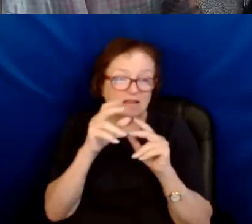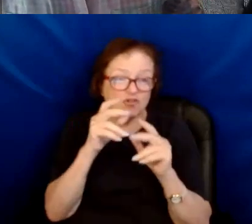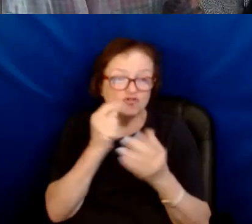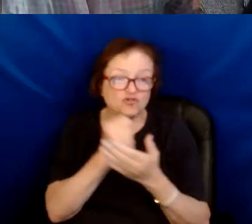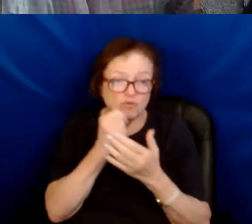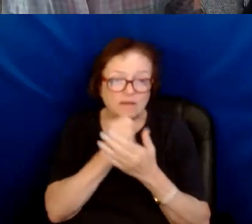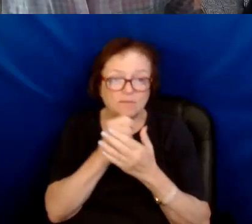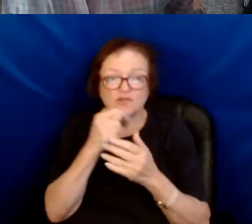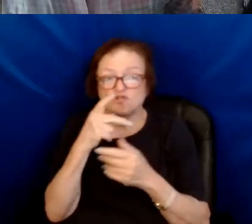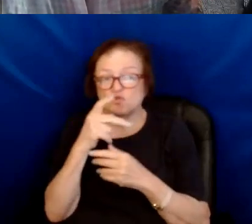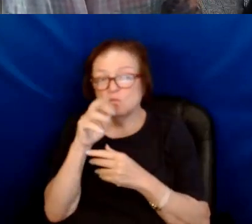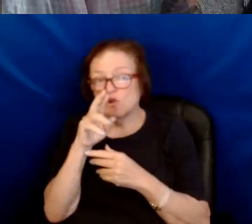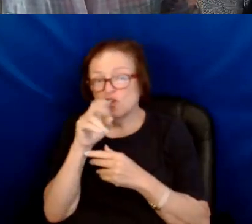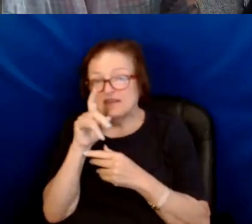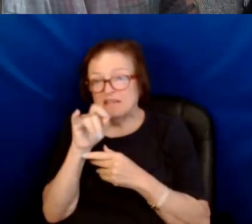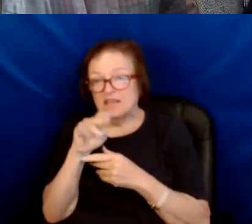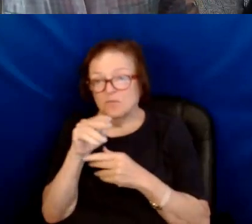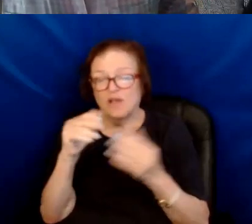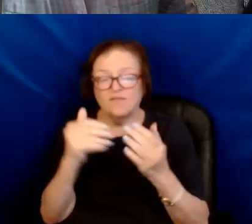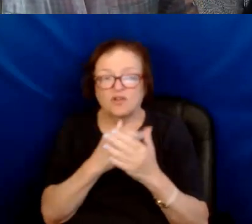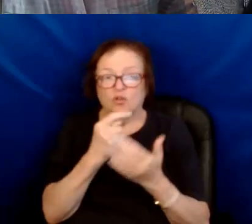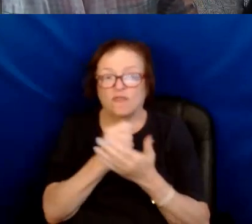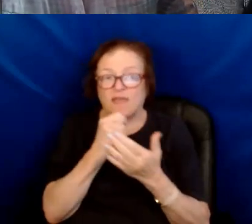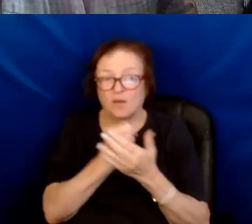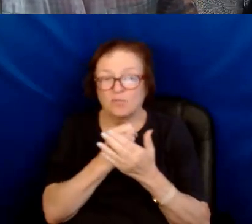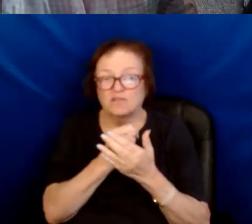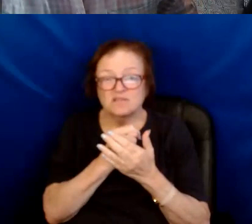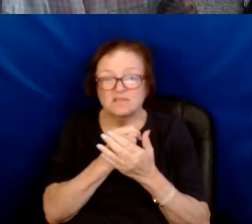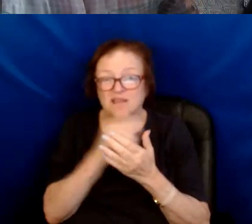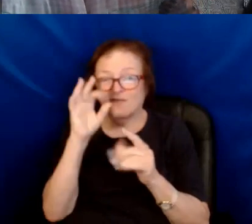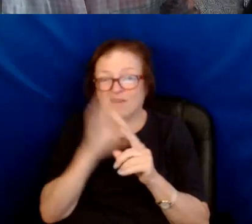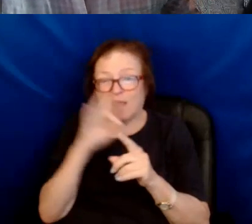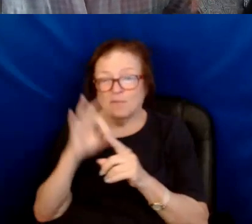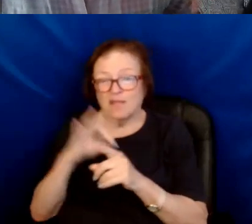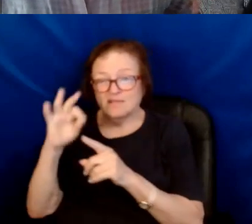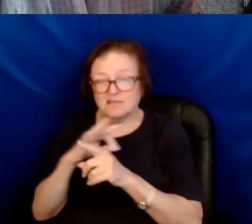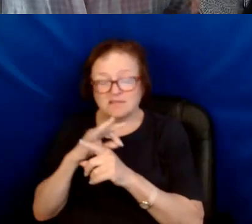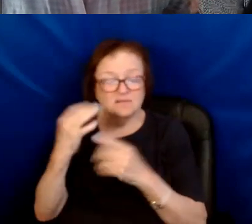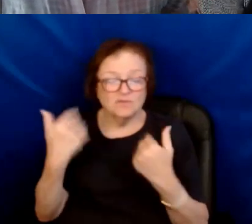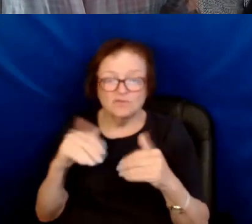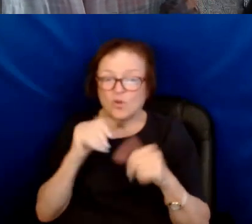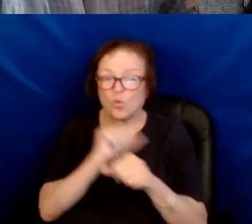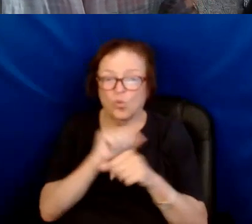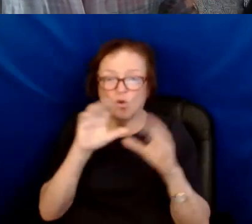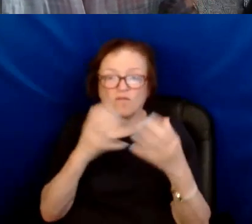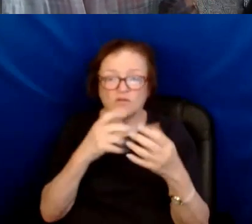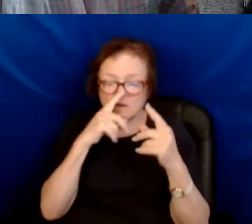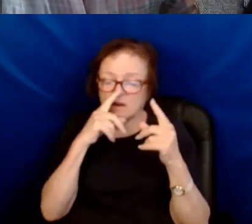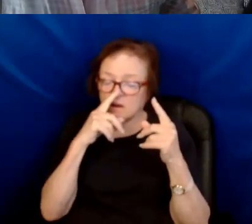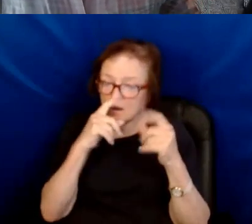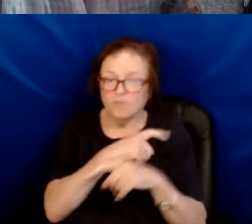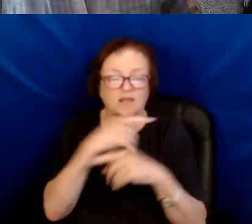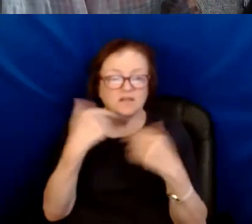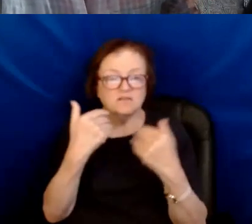to per diem, where you're getting a new therapist every 9 months. So workforce is a tremendously complex and hard